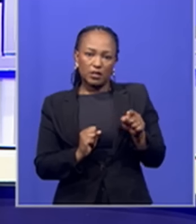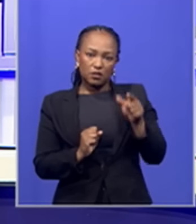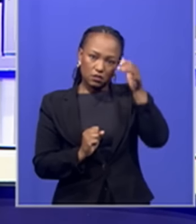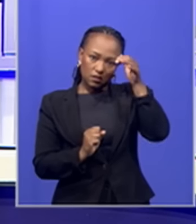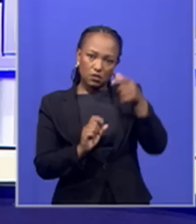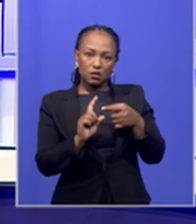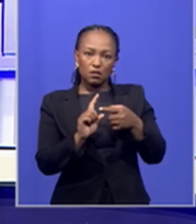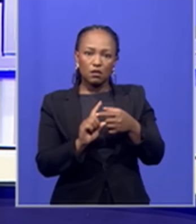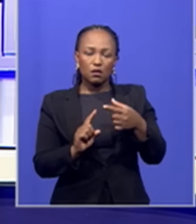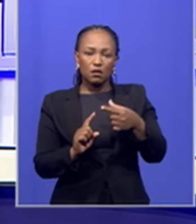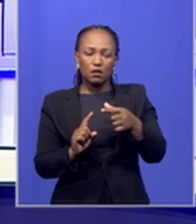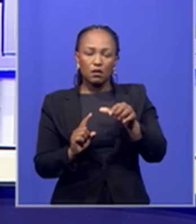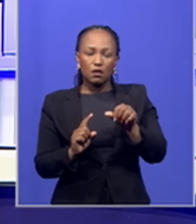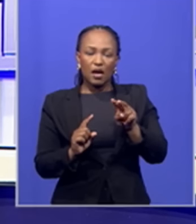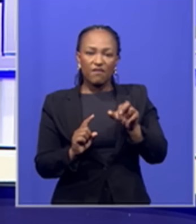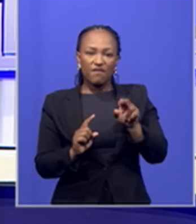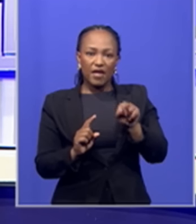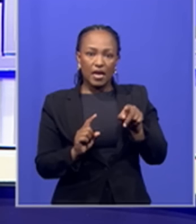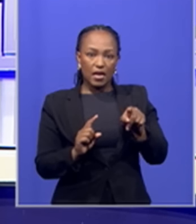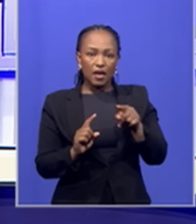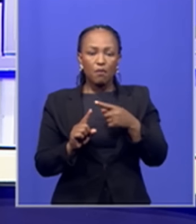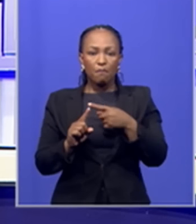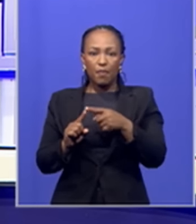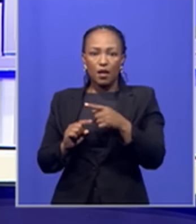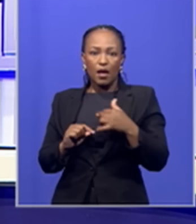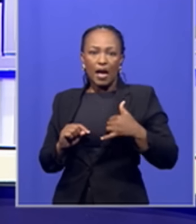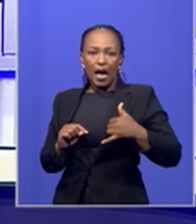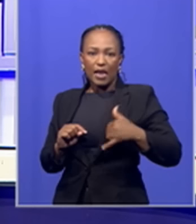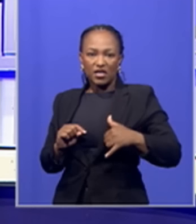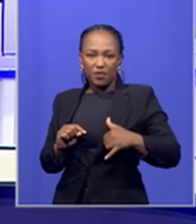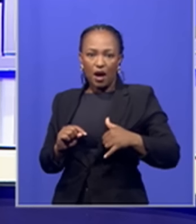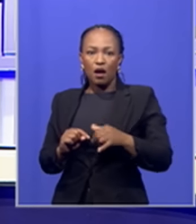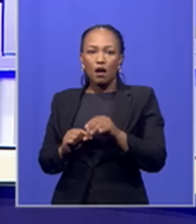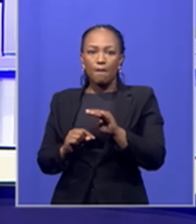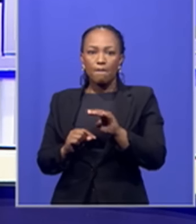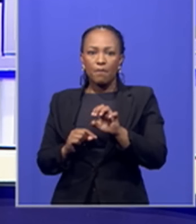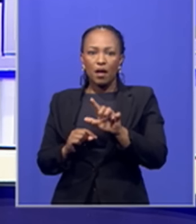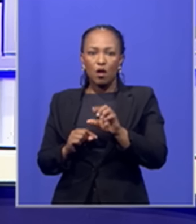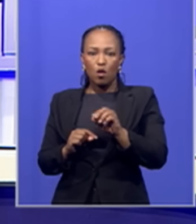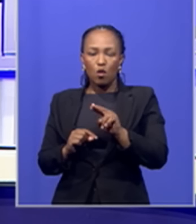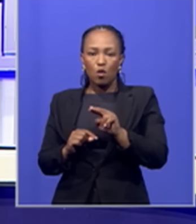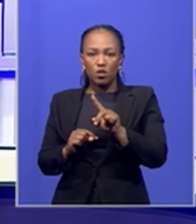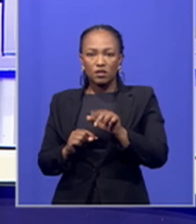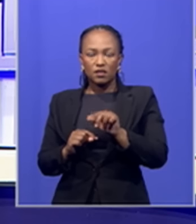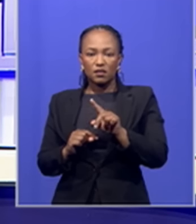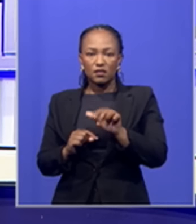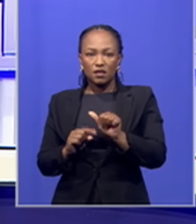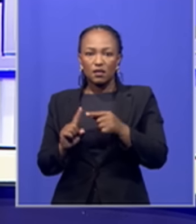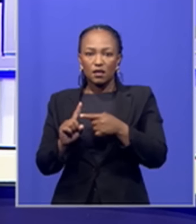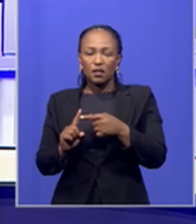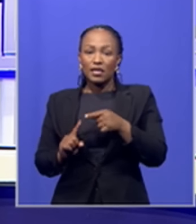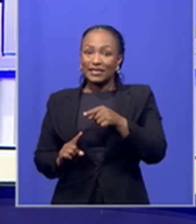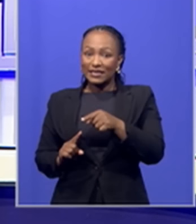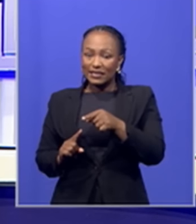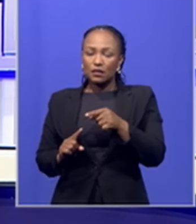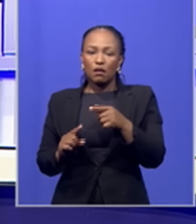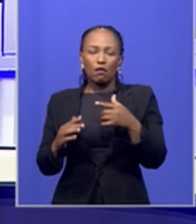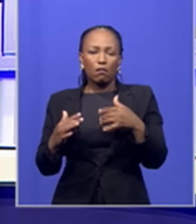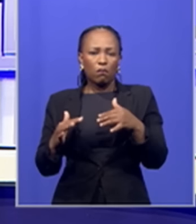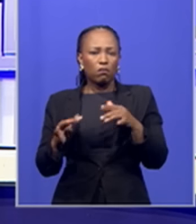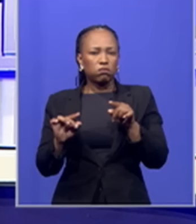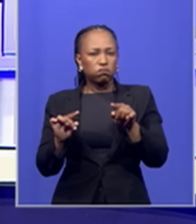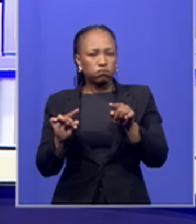tshameka kgatlhanong le setlhopha sa ka kwa Algeria SCR Belouizdad mo CAF Confederations Cup kwa Algiers e ne le maitemogelo